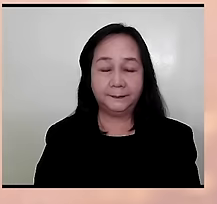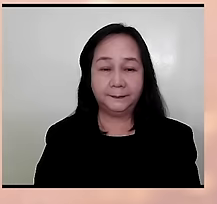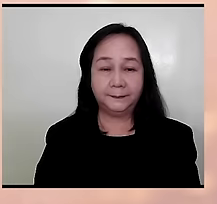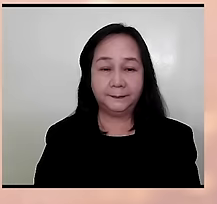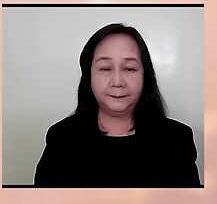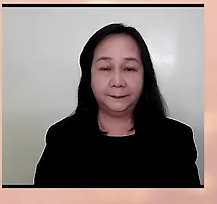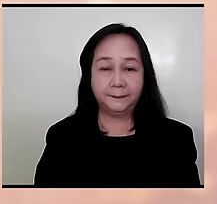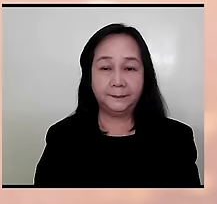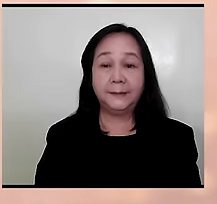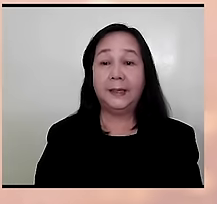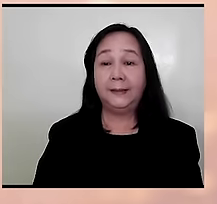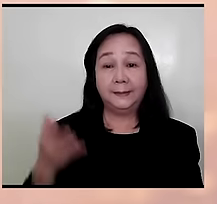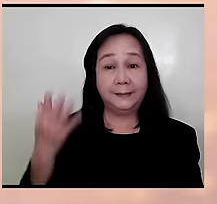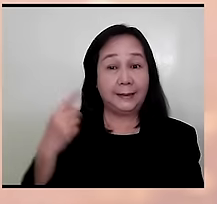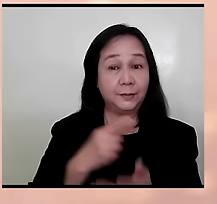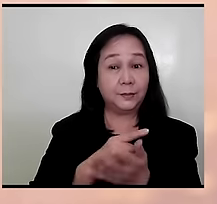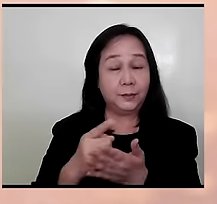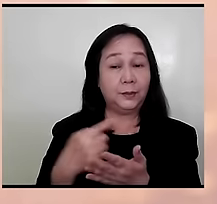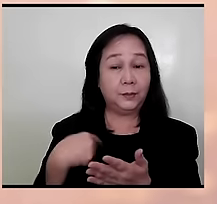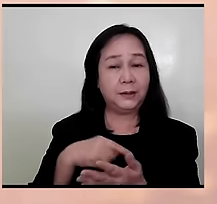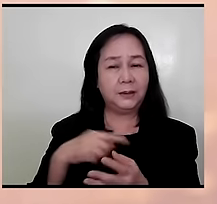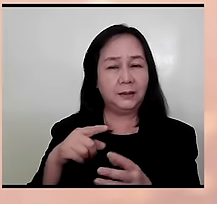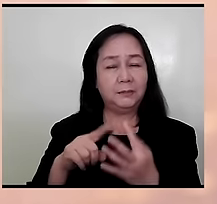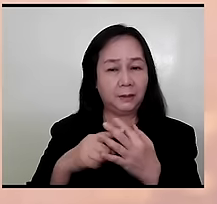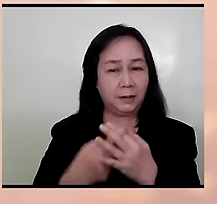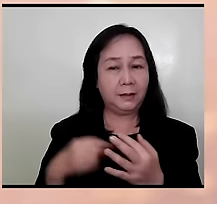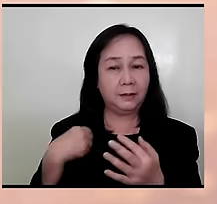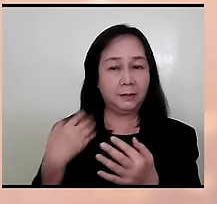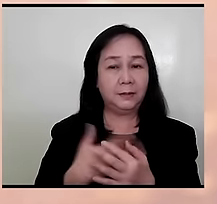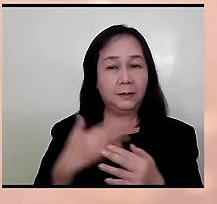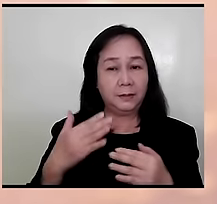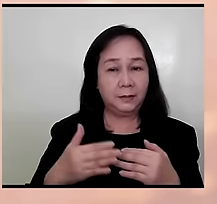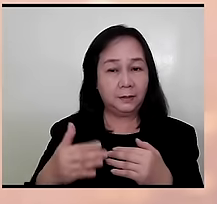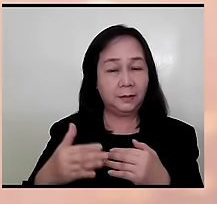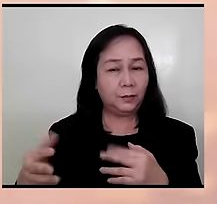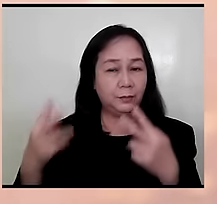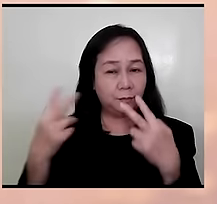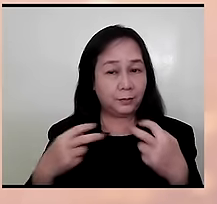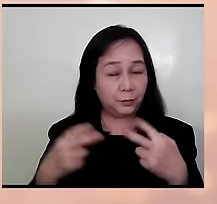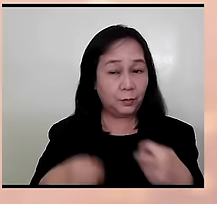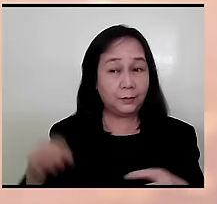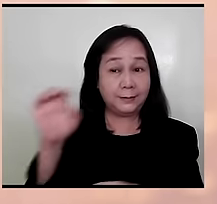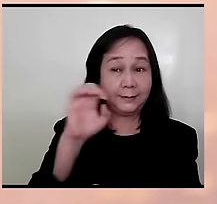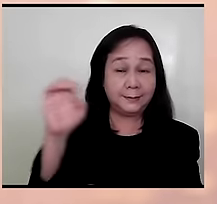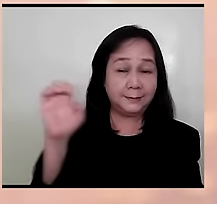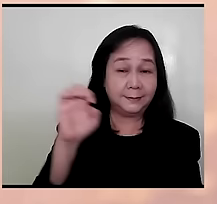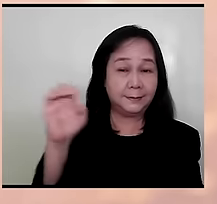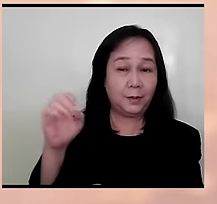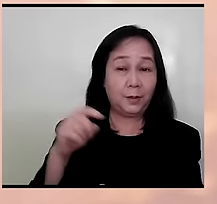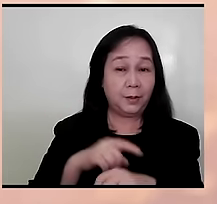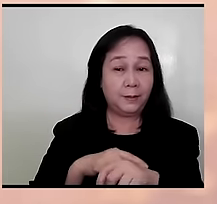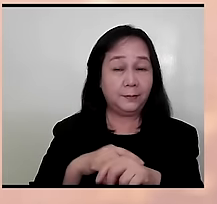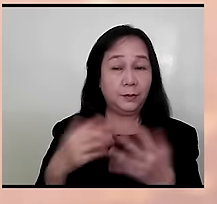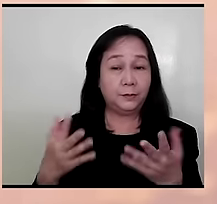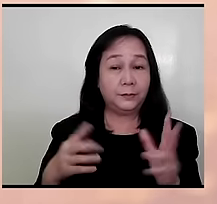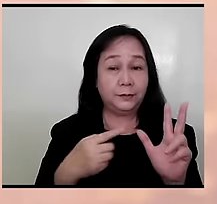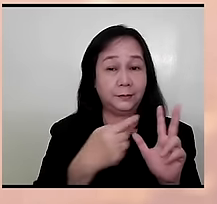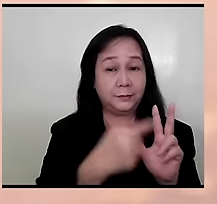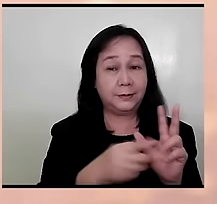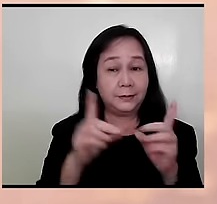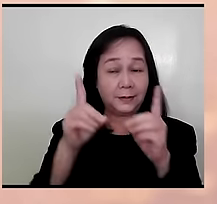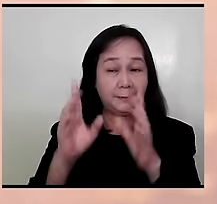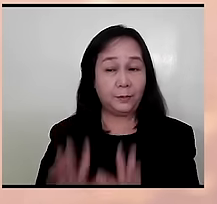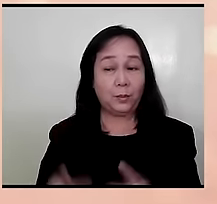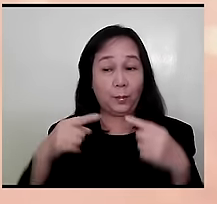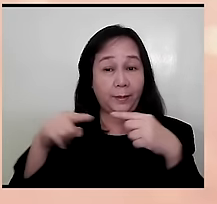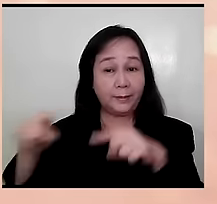Last week, we began our series by reflecting on the Easter moments of the three disciples who went to the empty